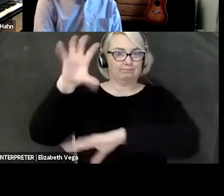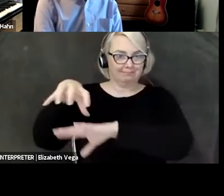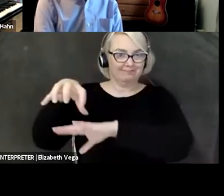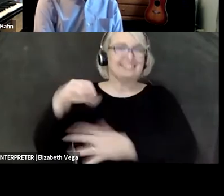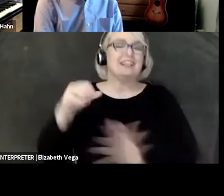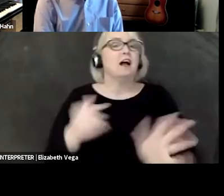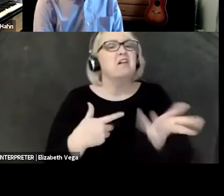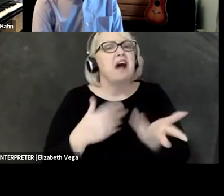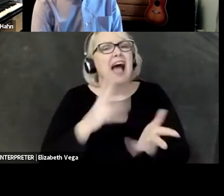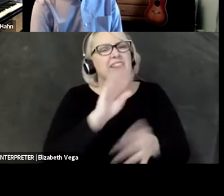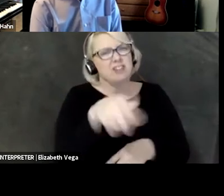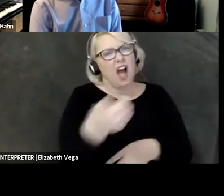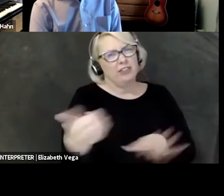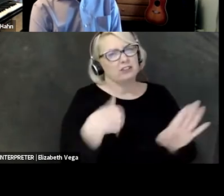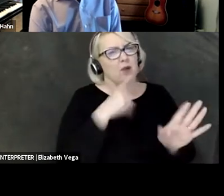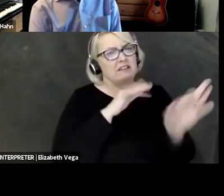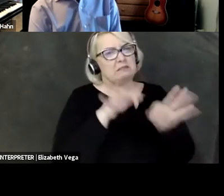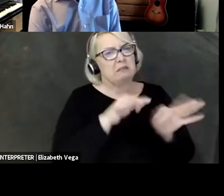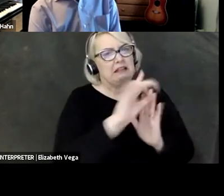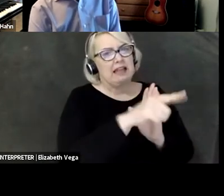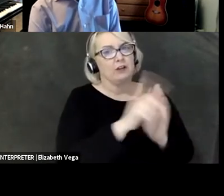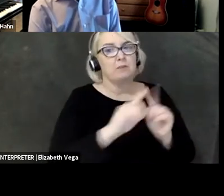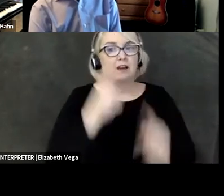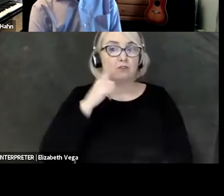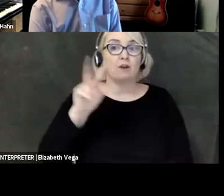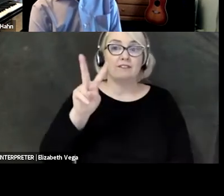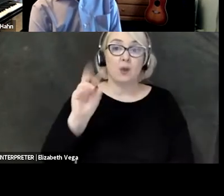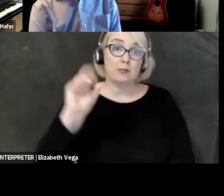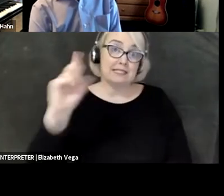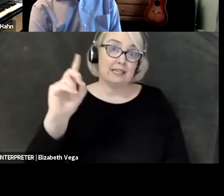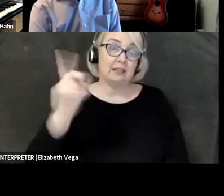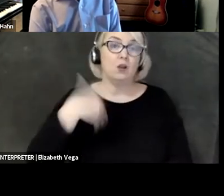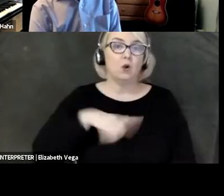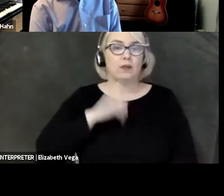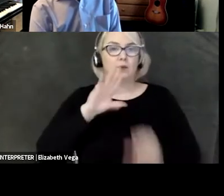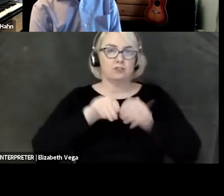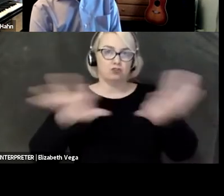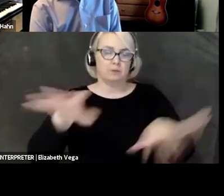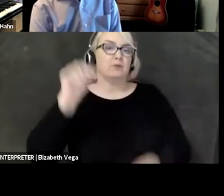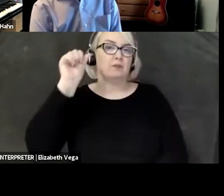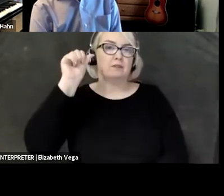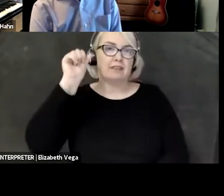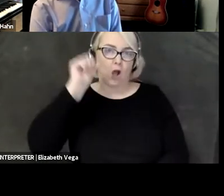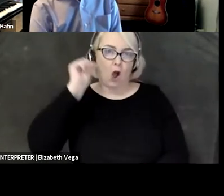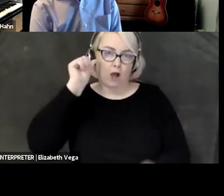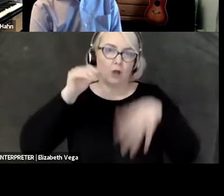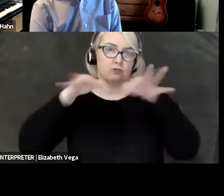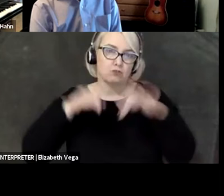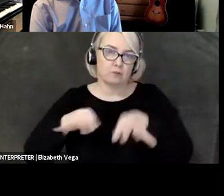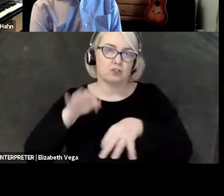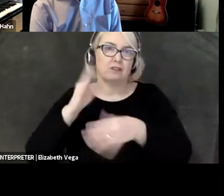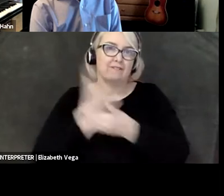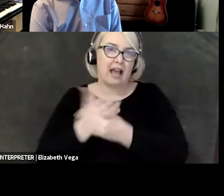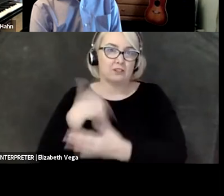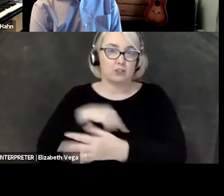touch upon afterwards. But for the VOD end, we will distribute the audio description files that we receive in a couple